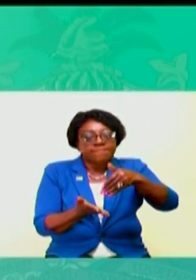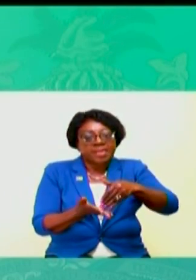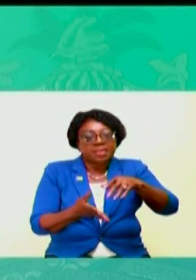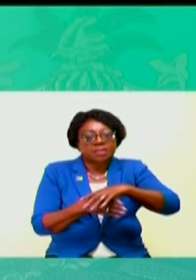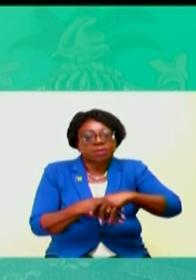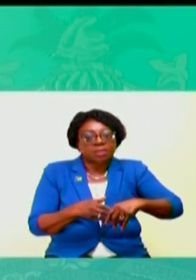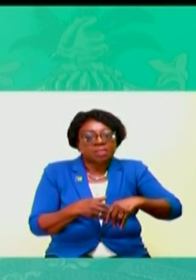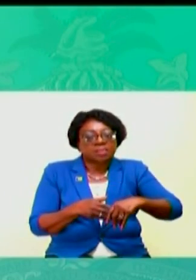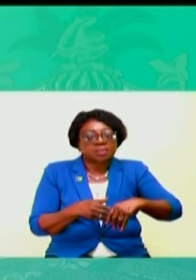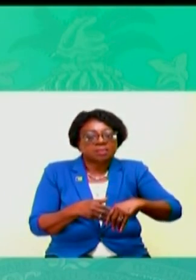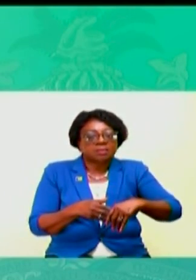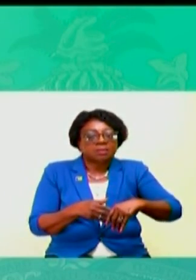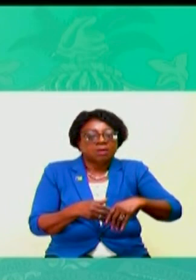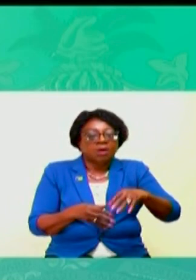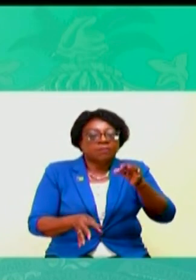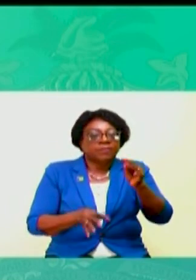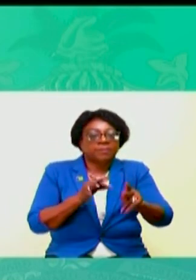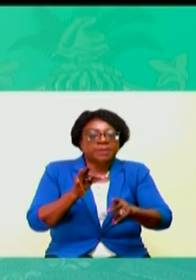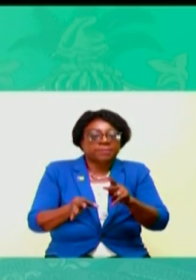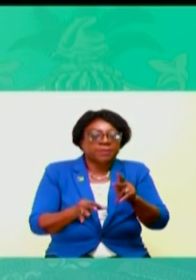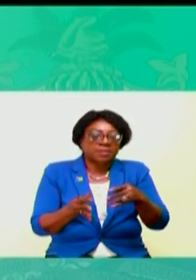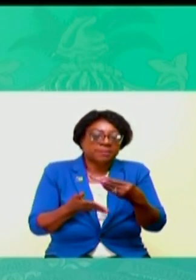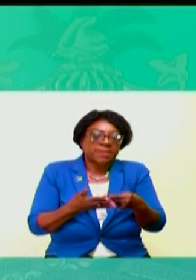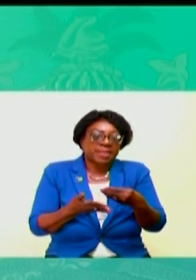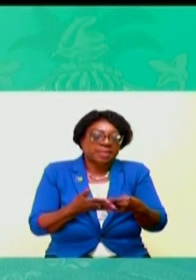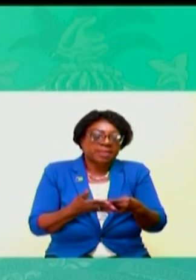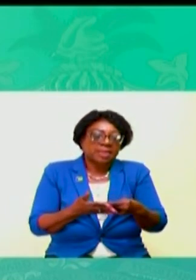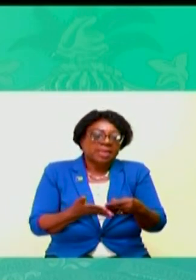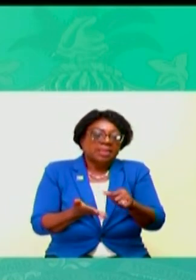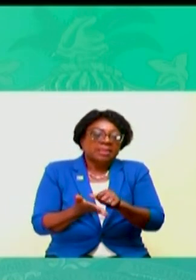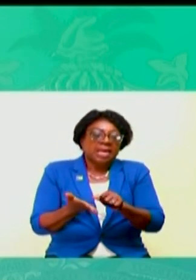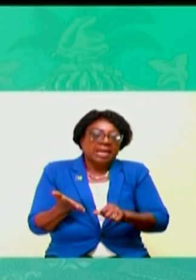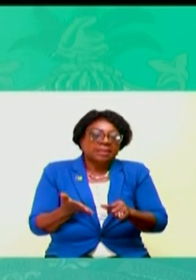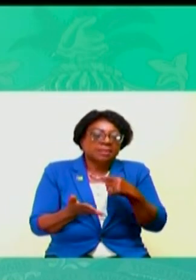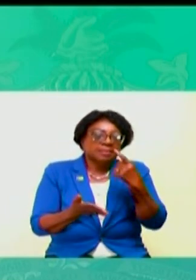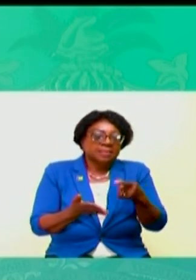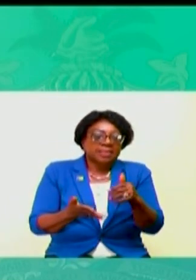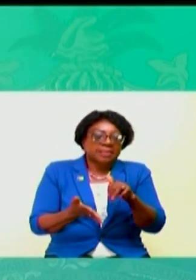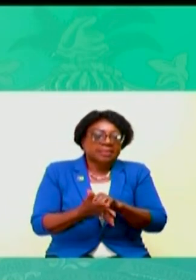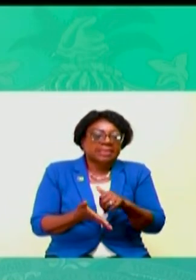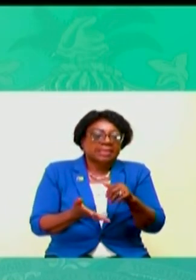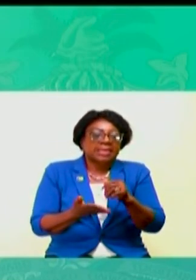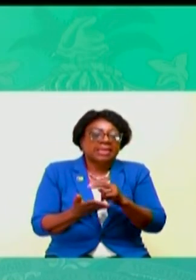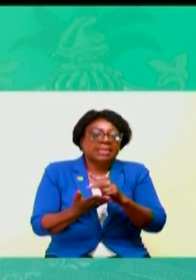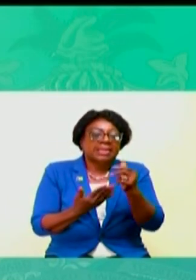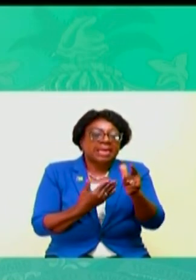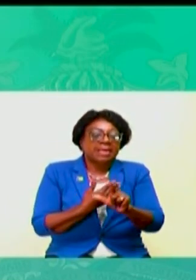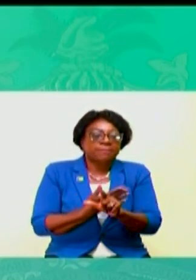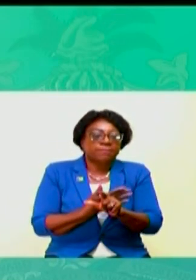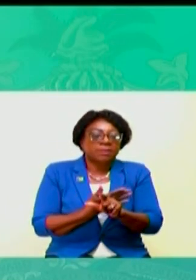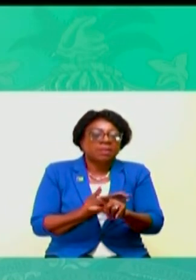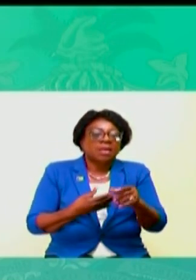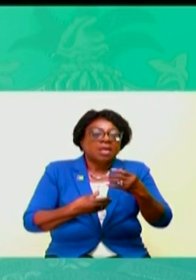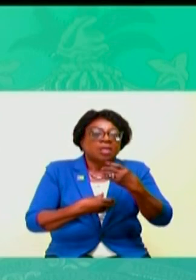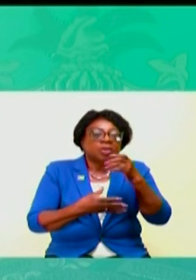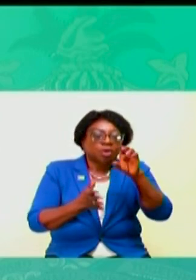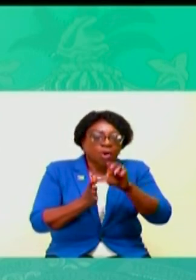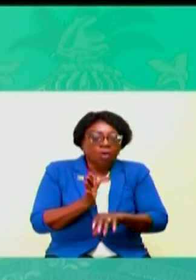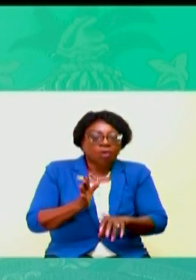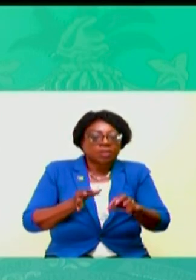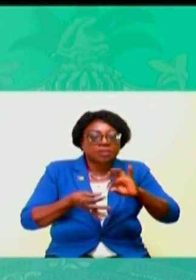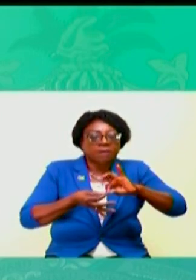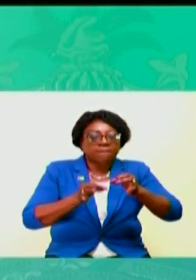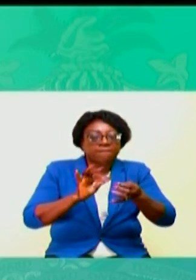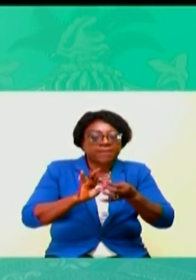money. The article reported that in April 2018, the cost of repairing the Arthur